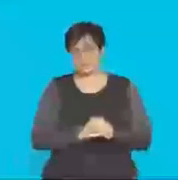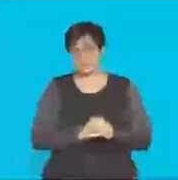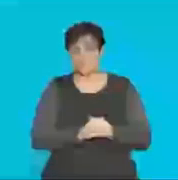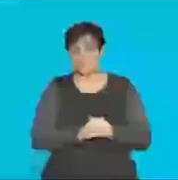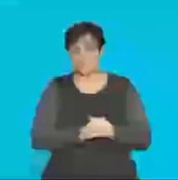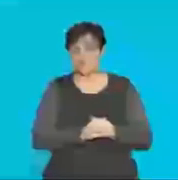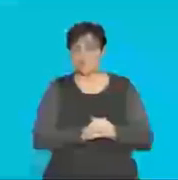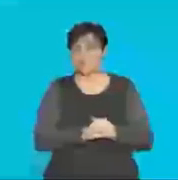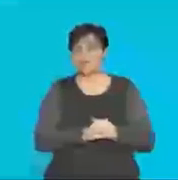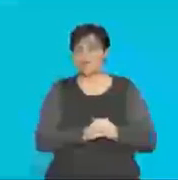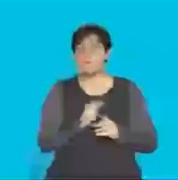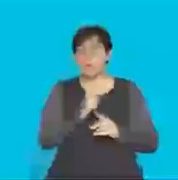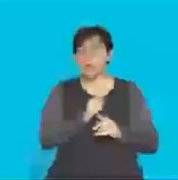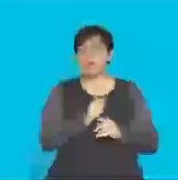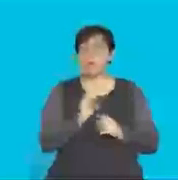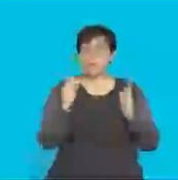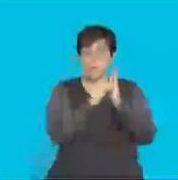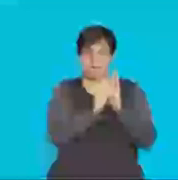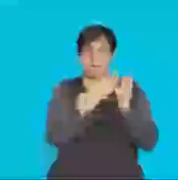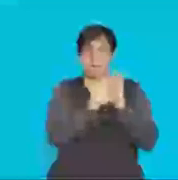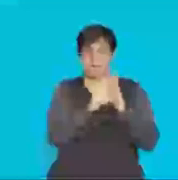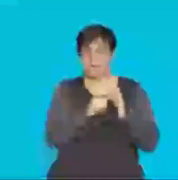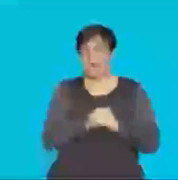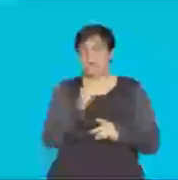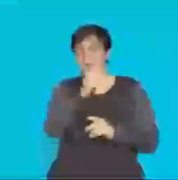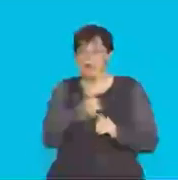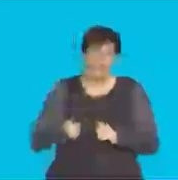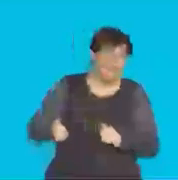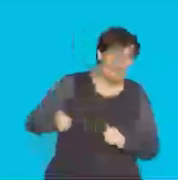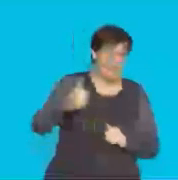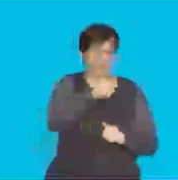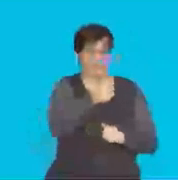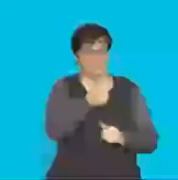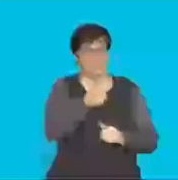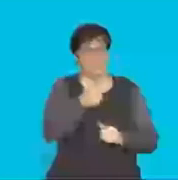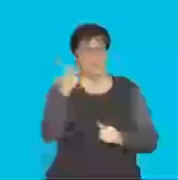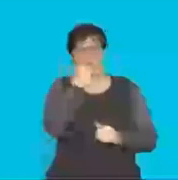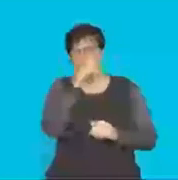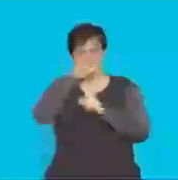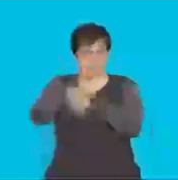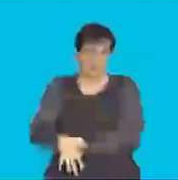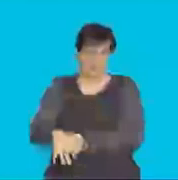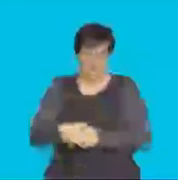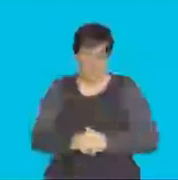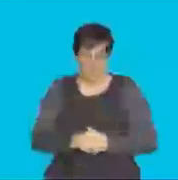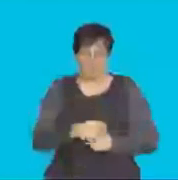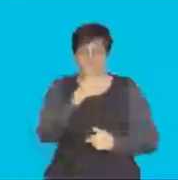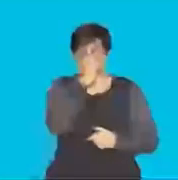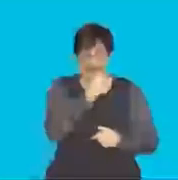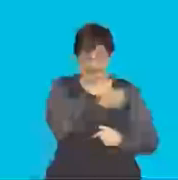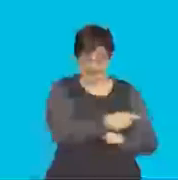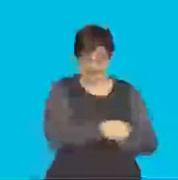the important concepts in a genetic diagram, is dominant over white. So we know that